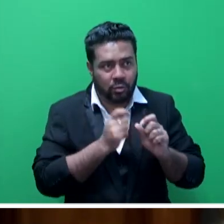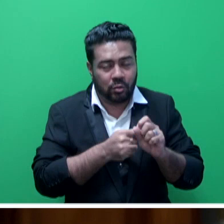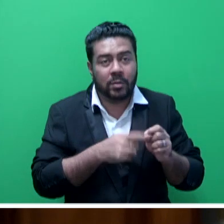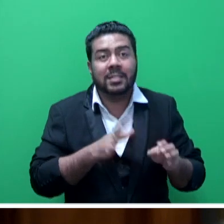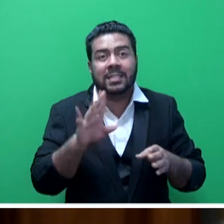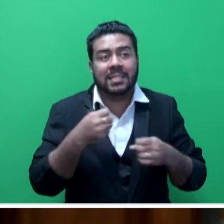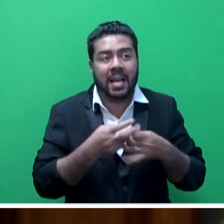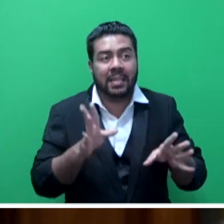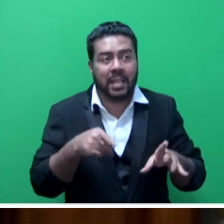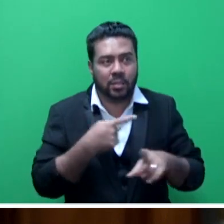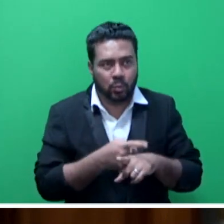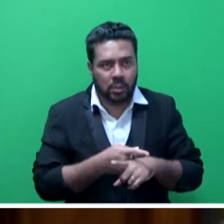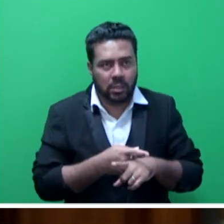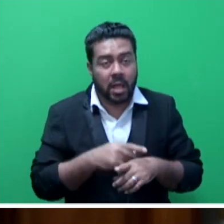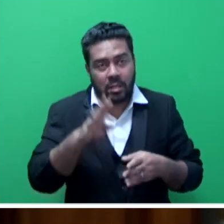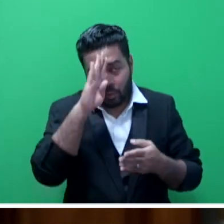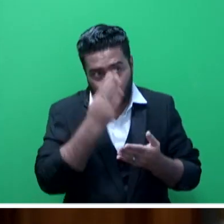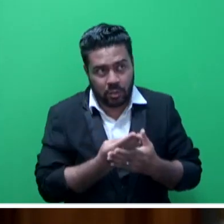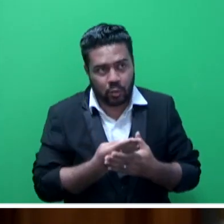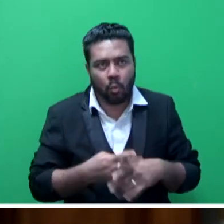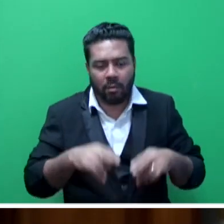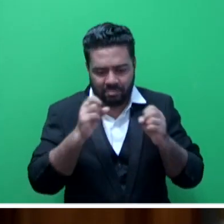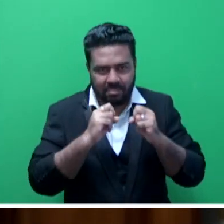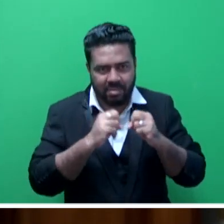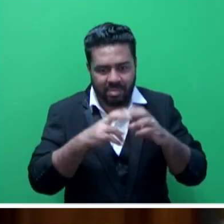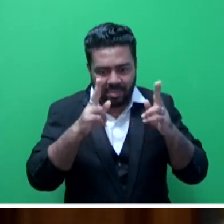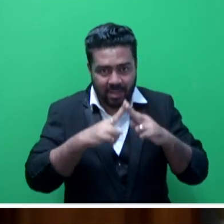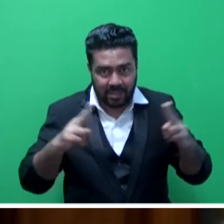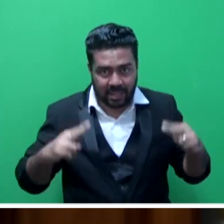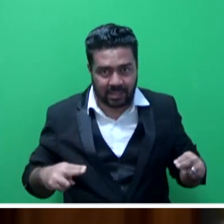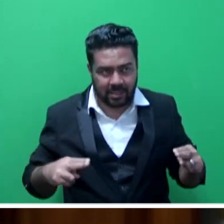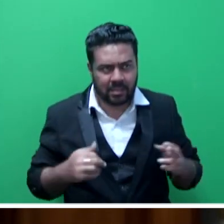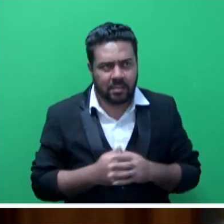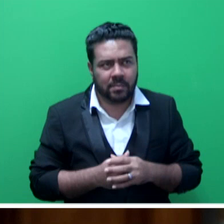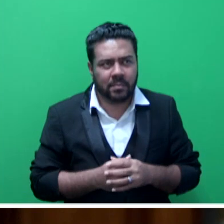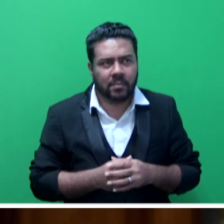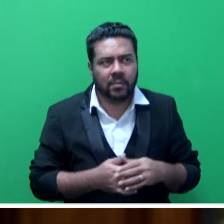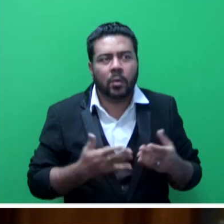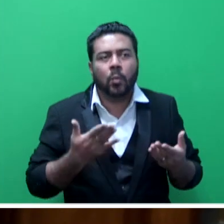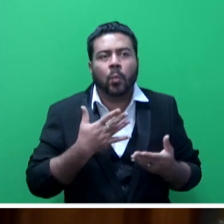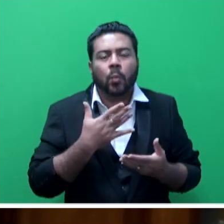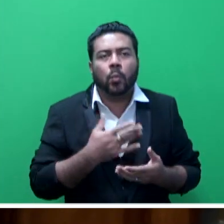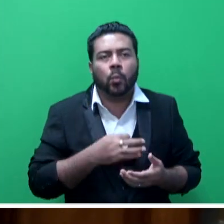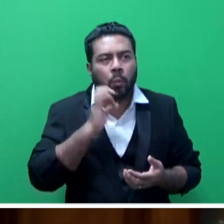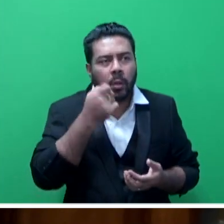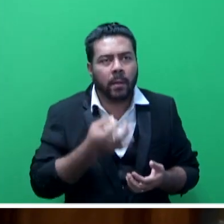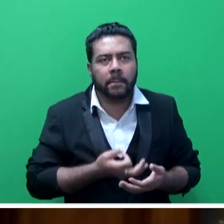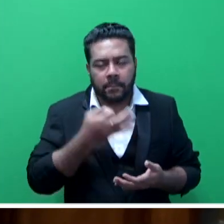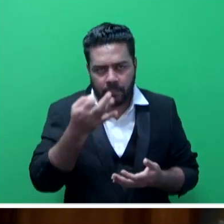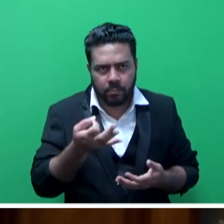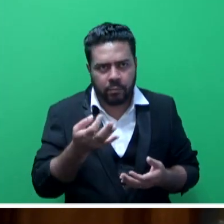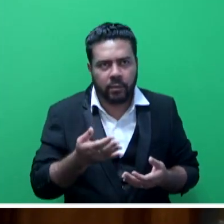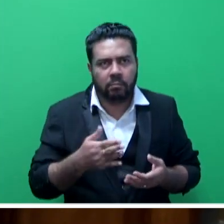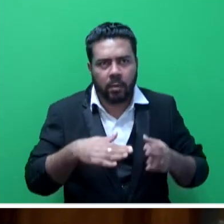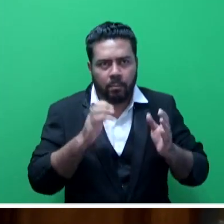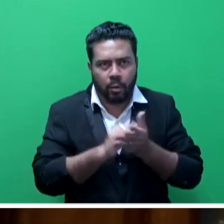week. These are the students who are currently in the 10th. We will be providing them with a semi-permanent structured